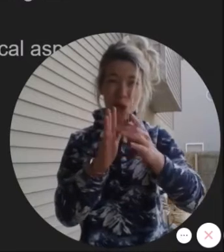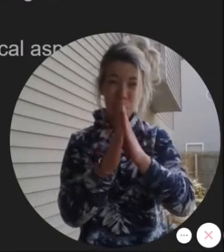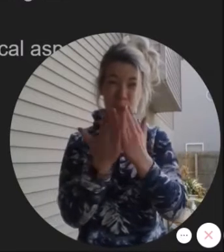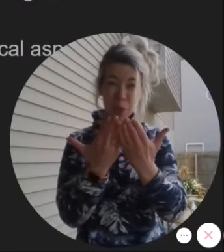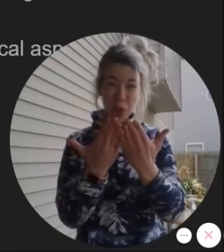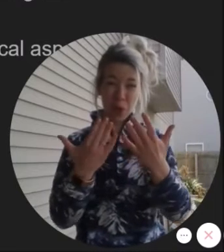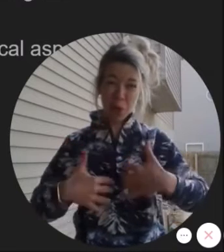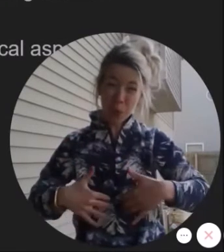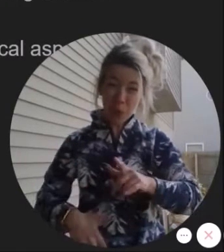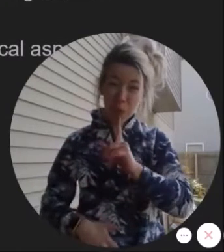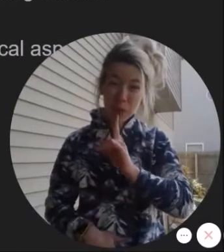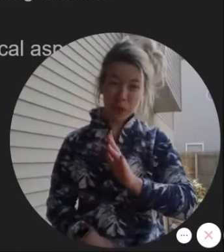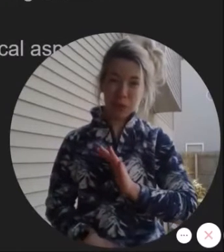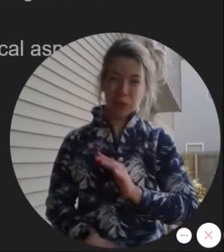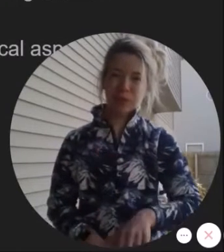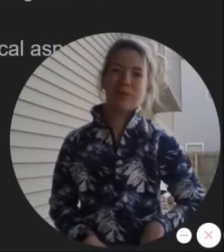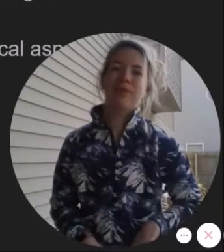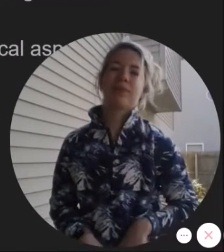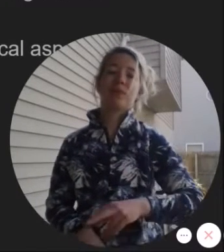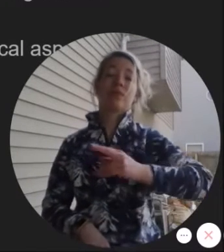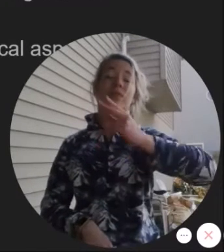became Harry Potter.